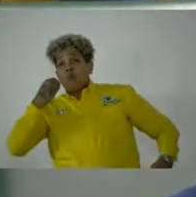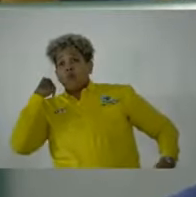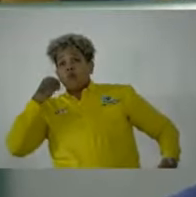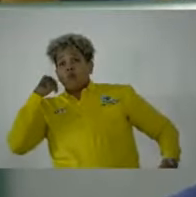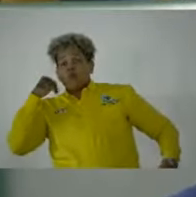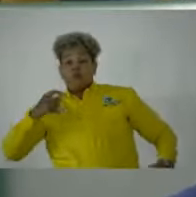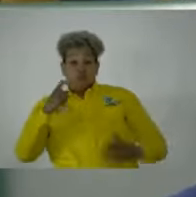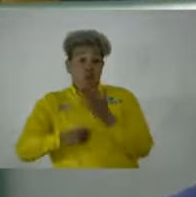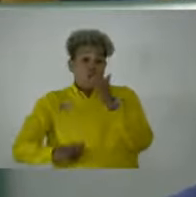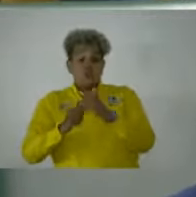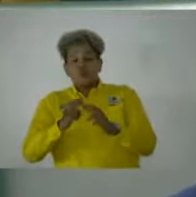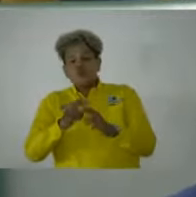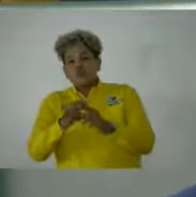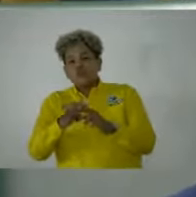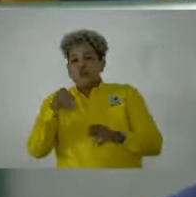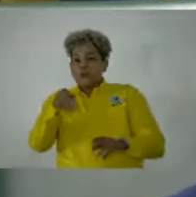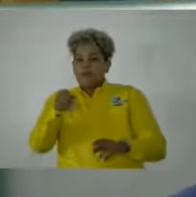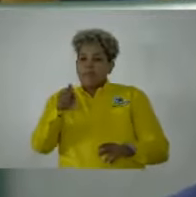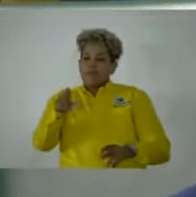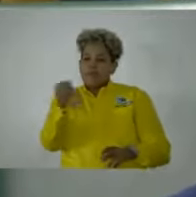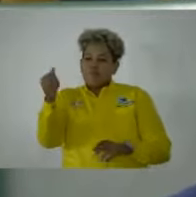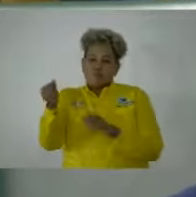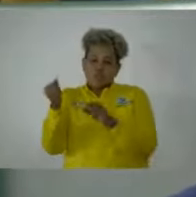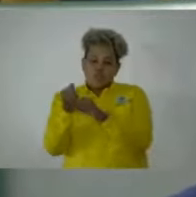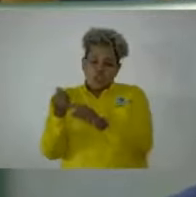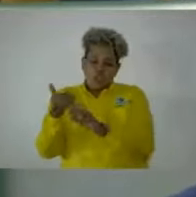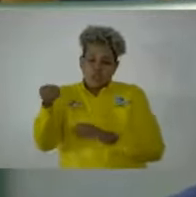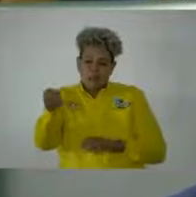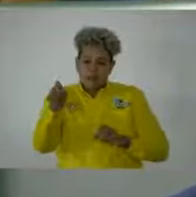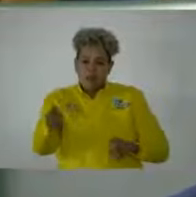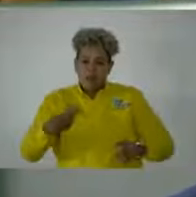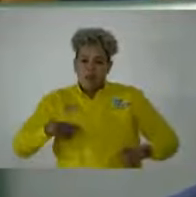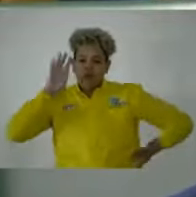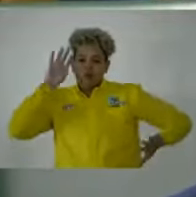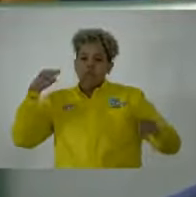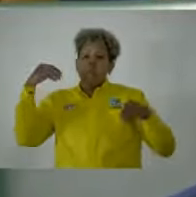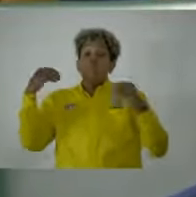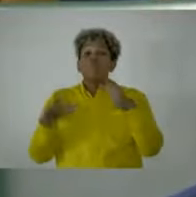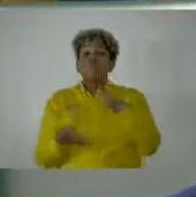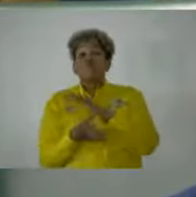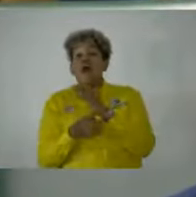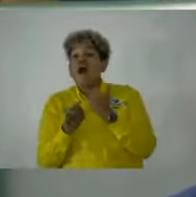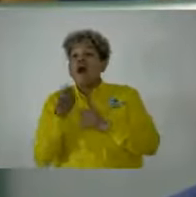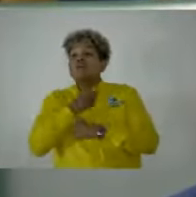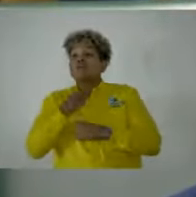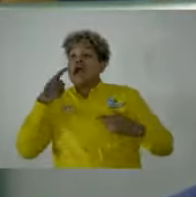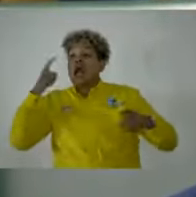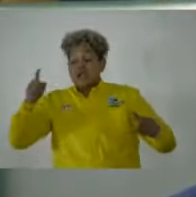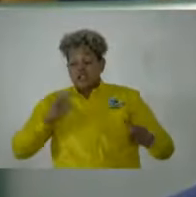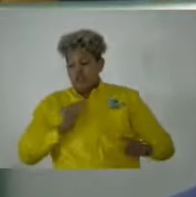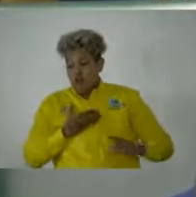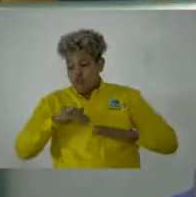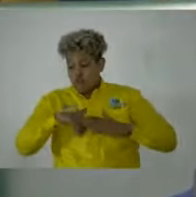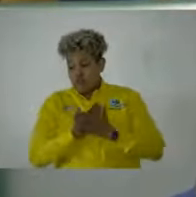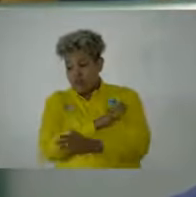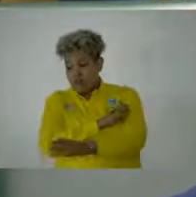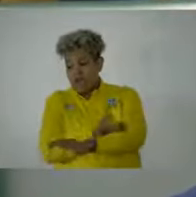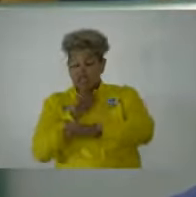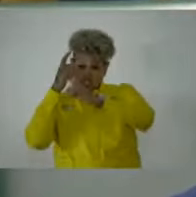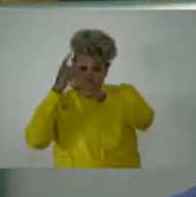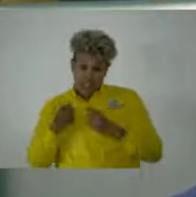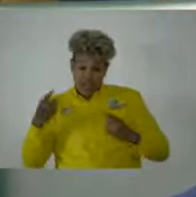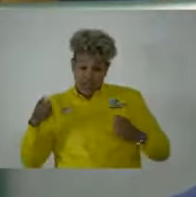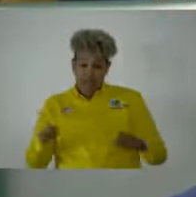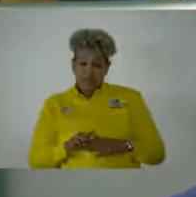costs with a very short payback of a few years. We'll prioritize achieving our renewable energy